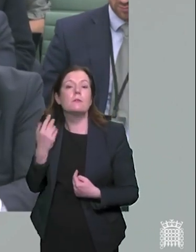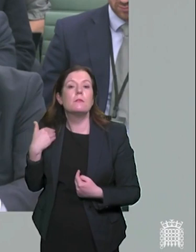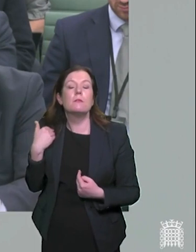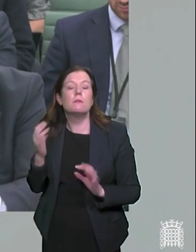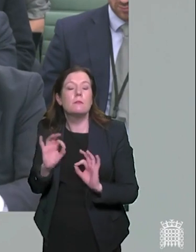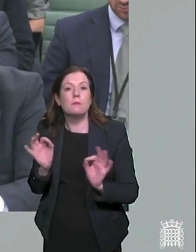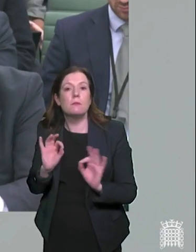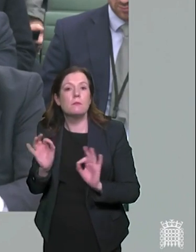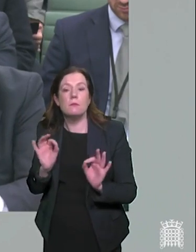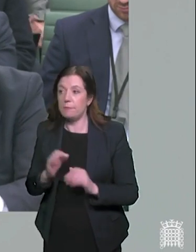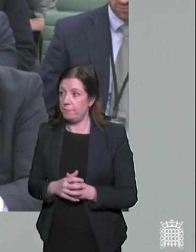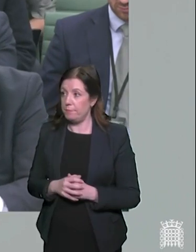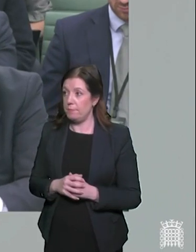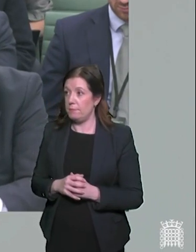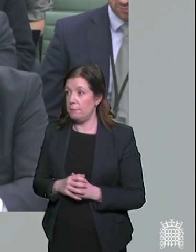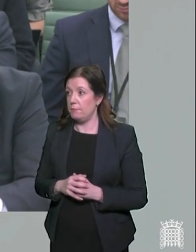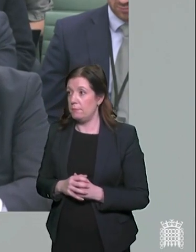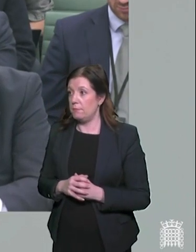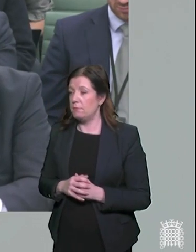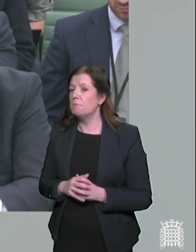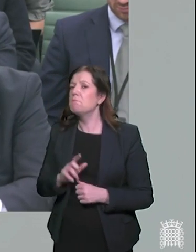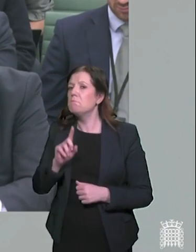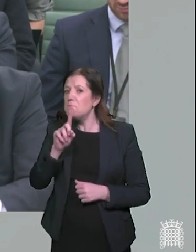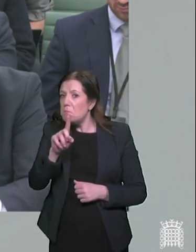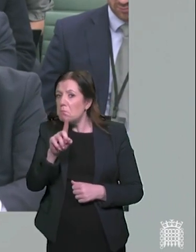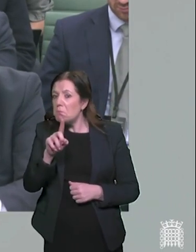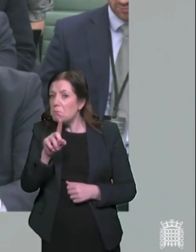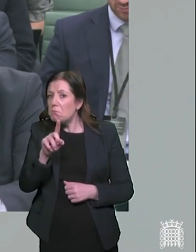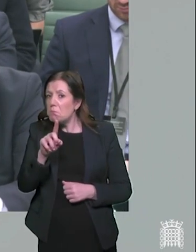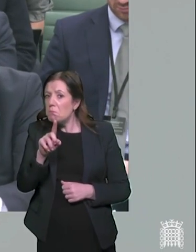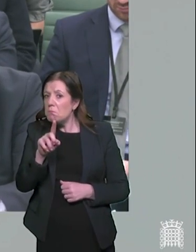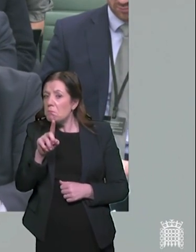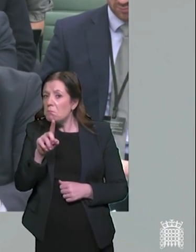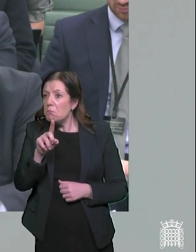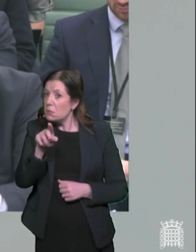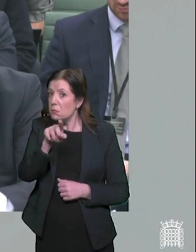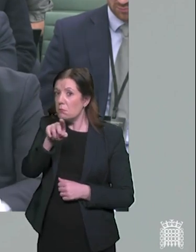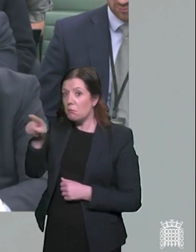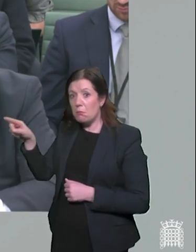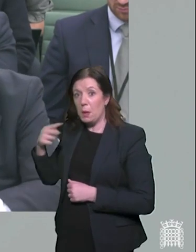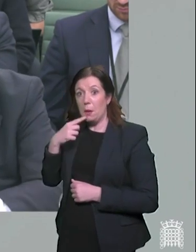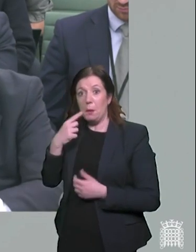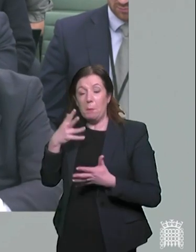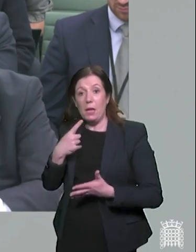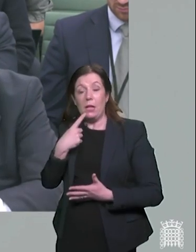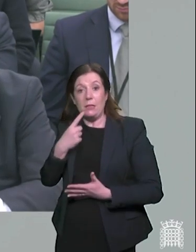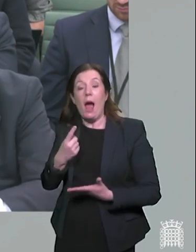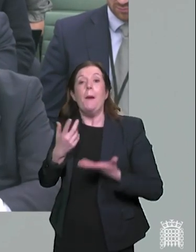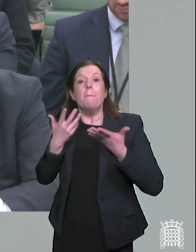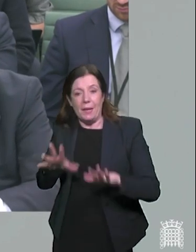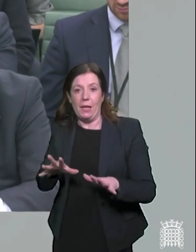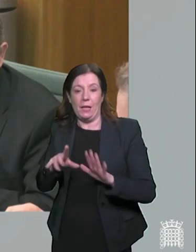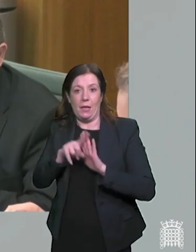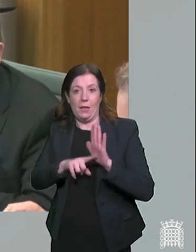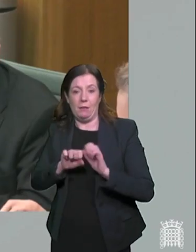is that, to the contrary, nobody gave me any contrary. We'll come to that in